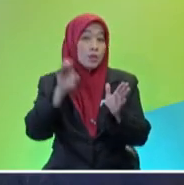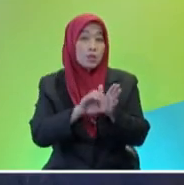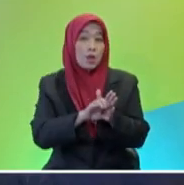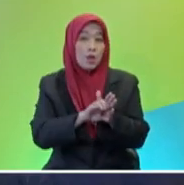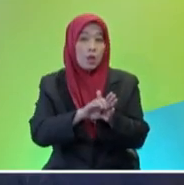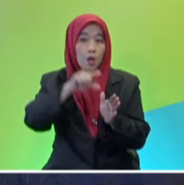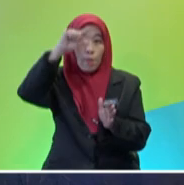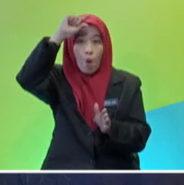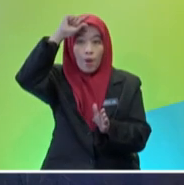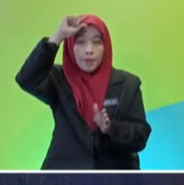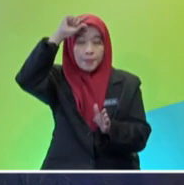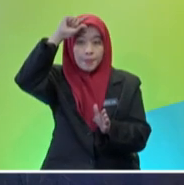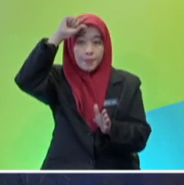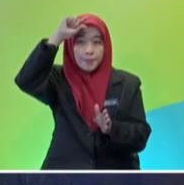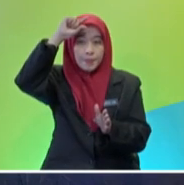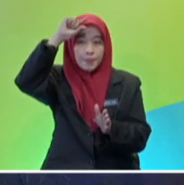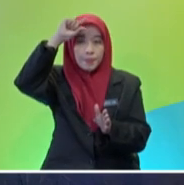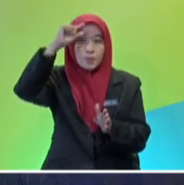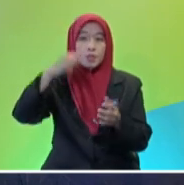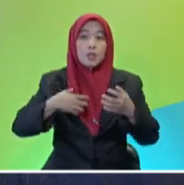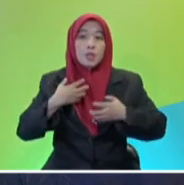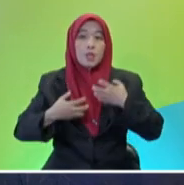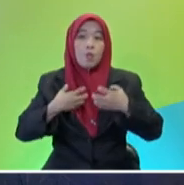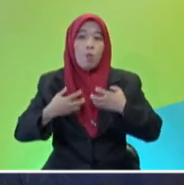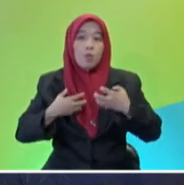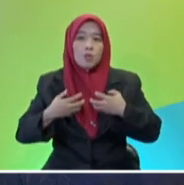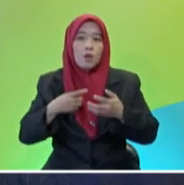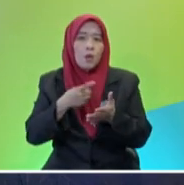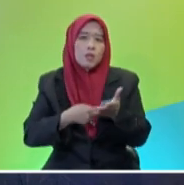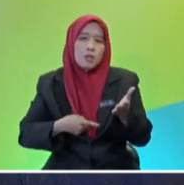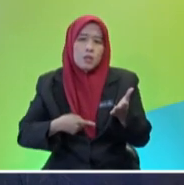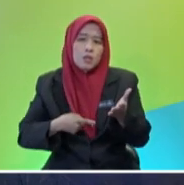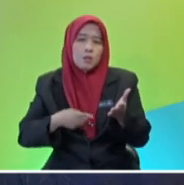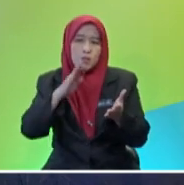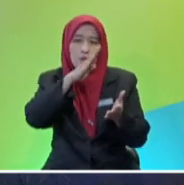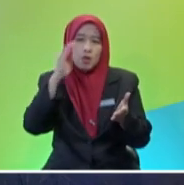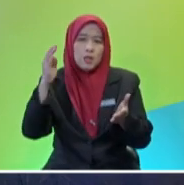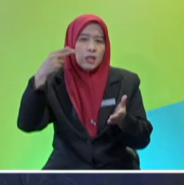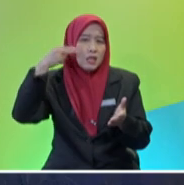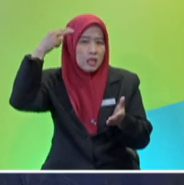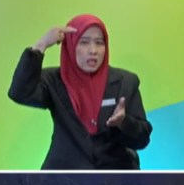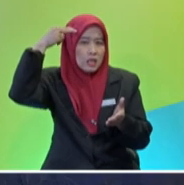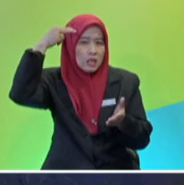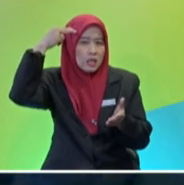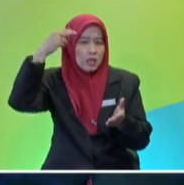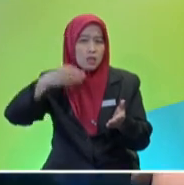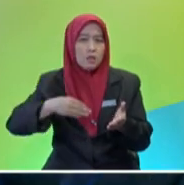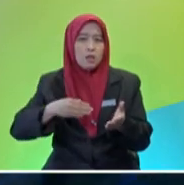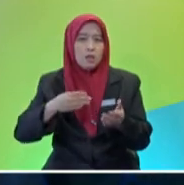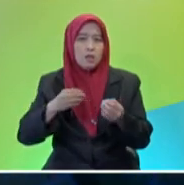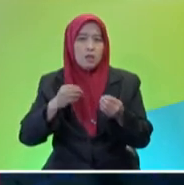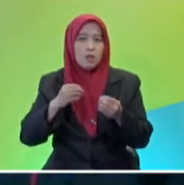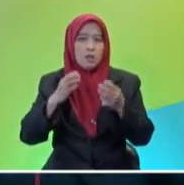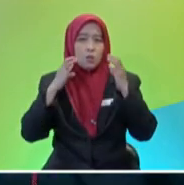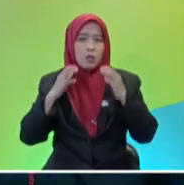Okay, what's the emotion there? Because I think he's feeling... I think he's trying to stomp his feet like